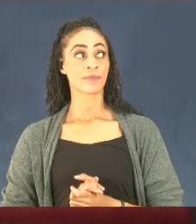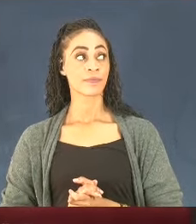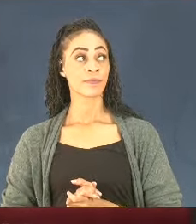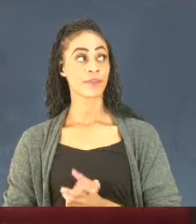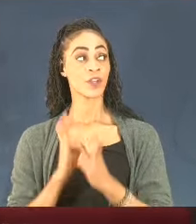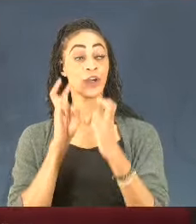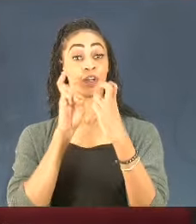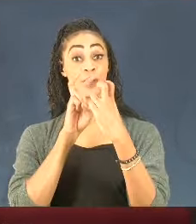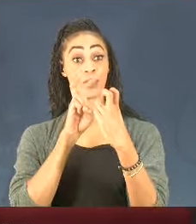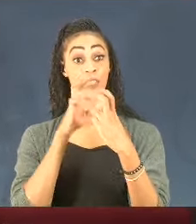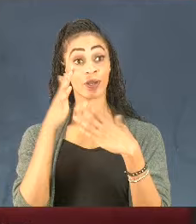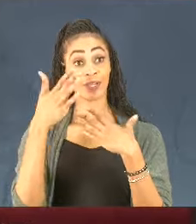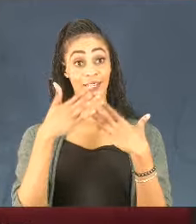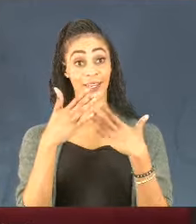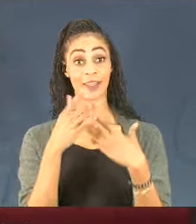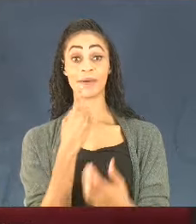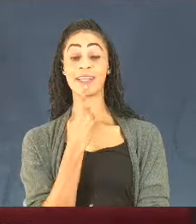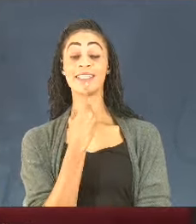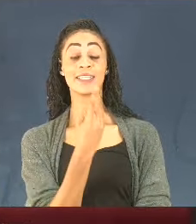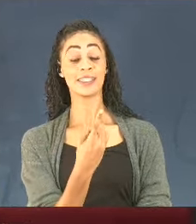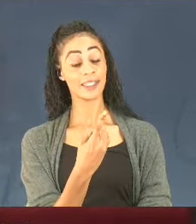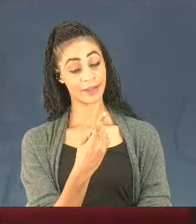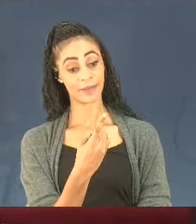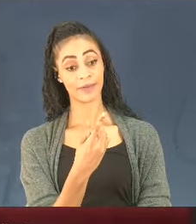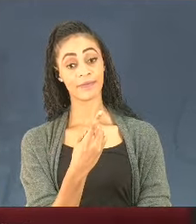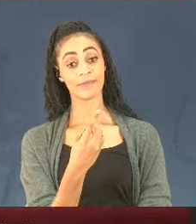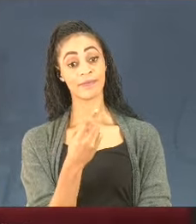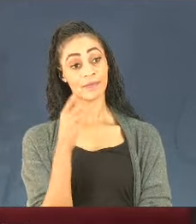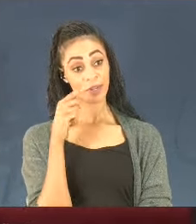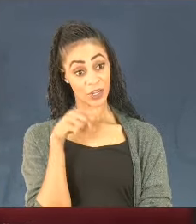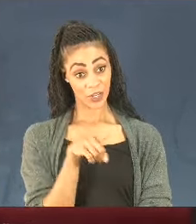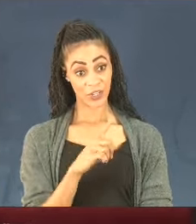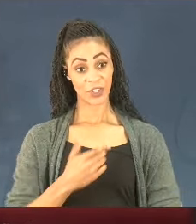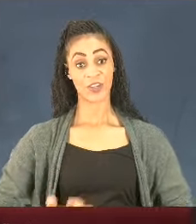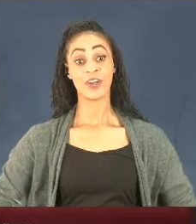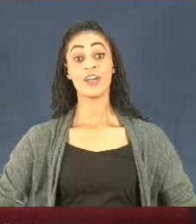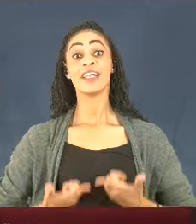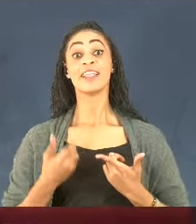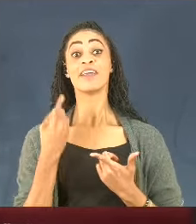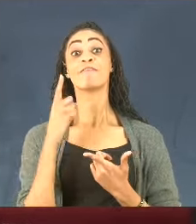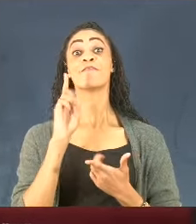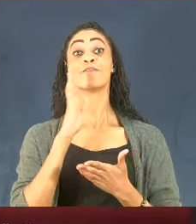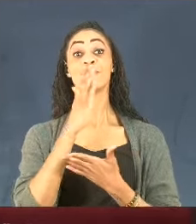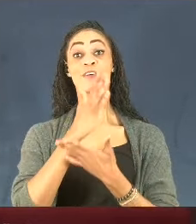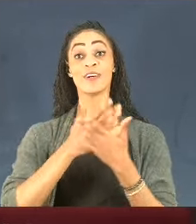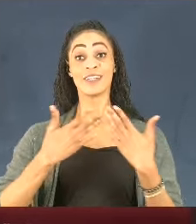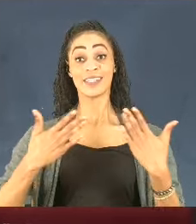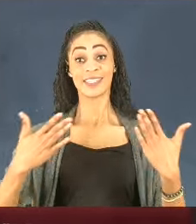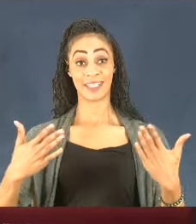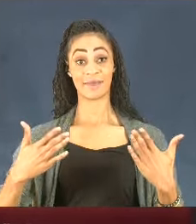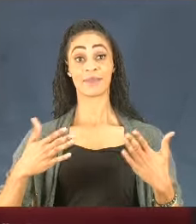Look at the person next to you and say this. You live for something much bigger than yourself.